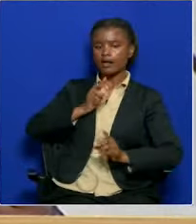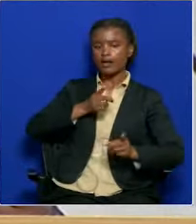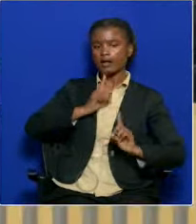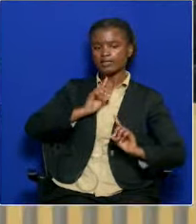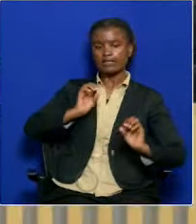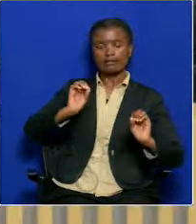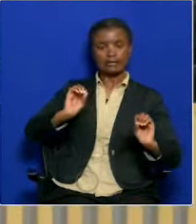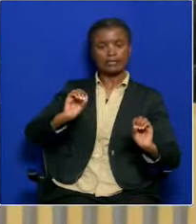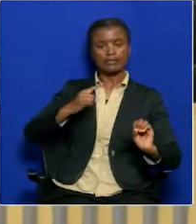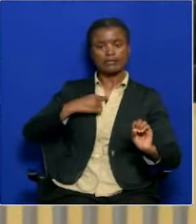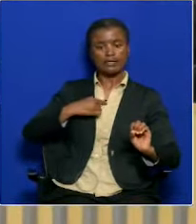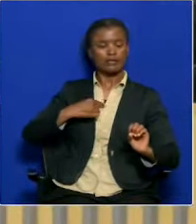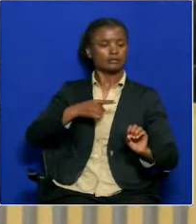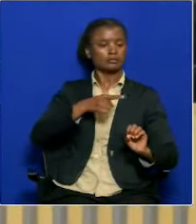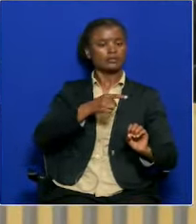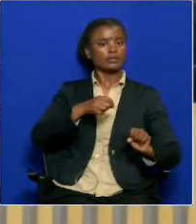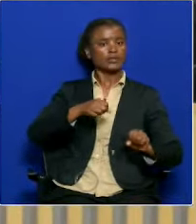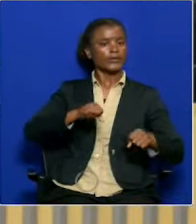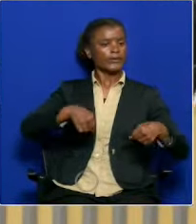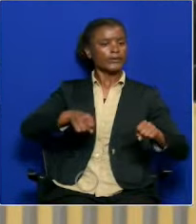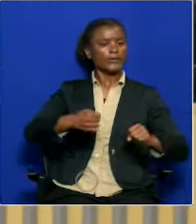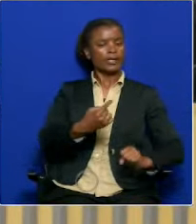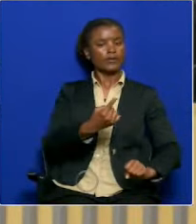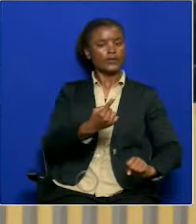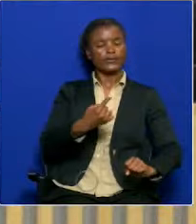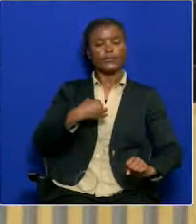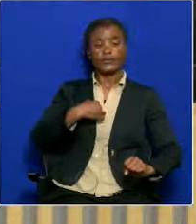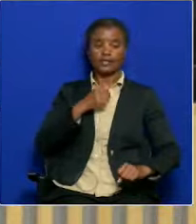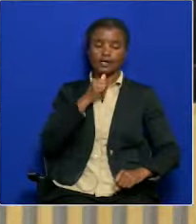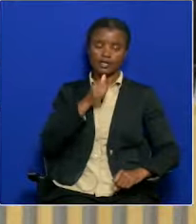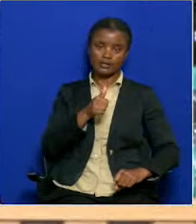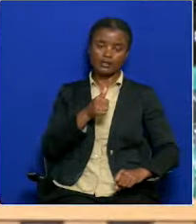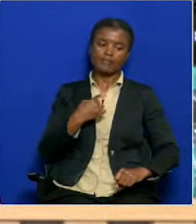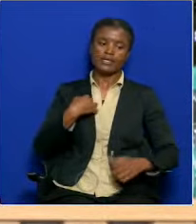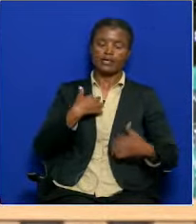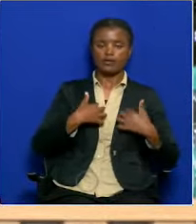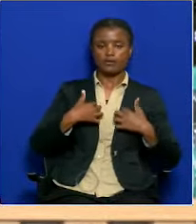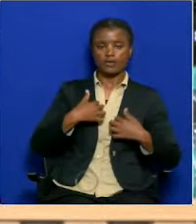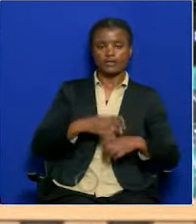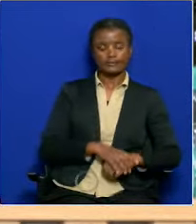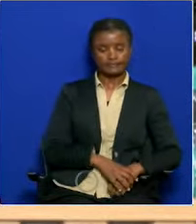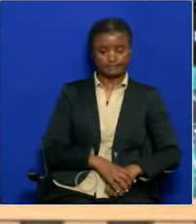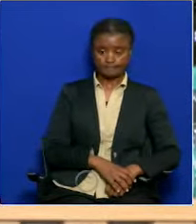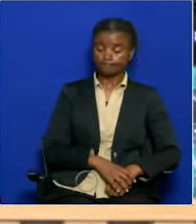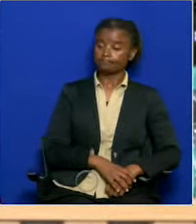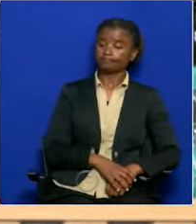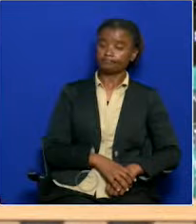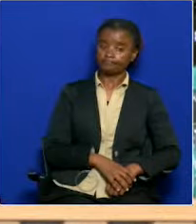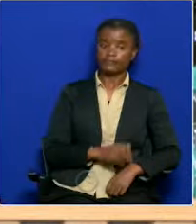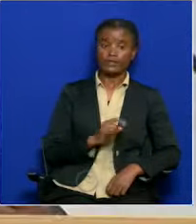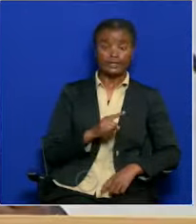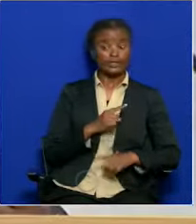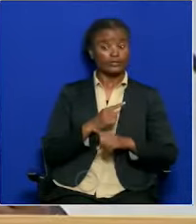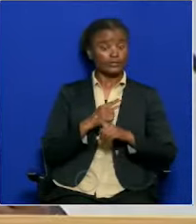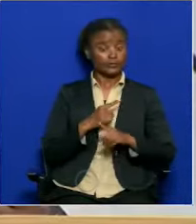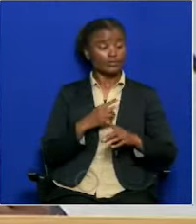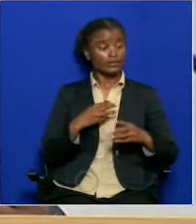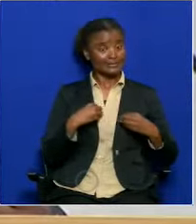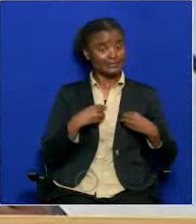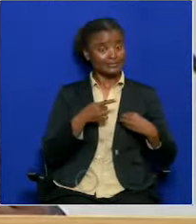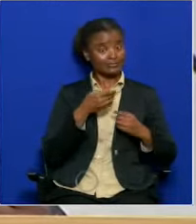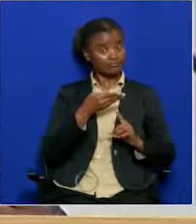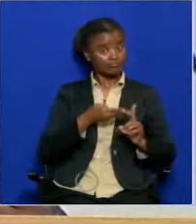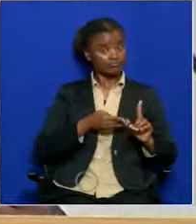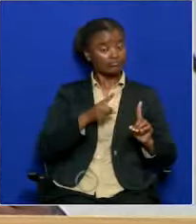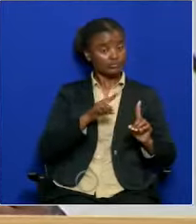worried. Yes, But you accept that you do check on his person. I